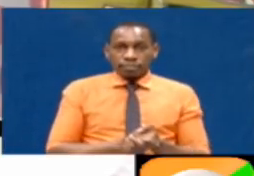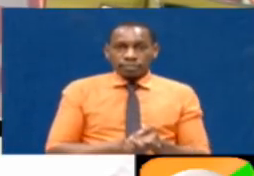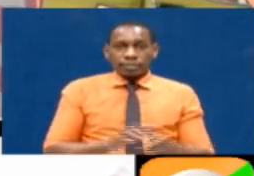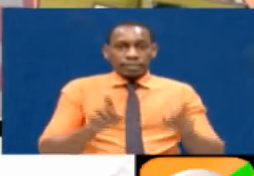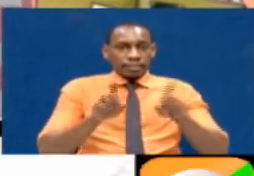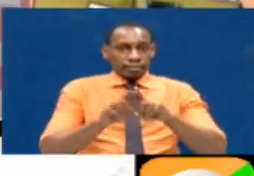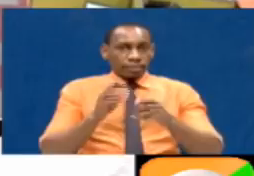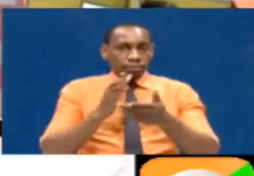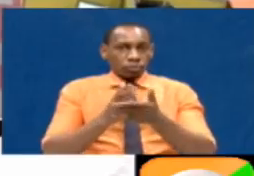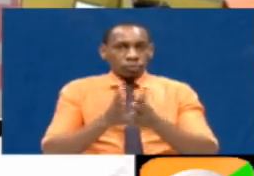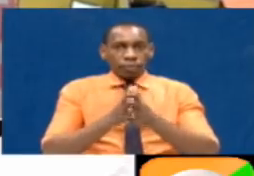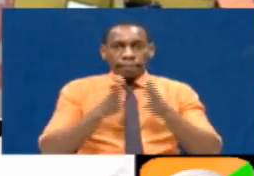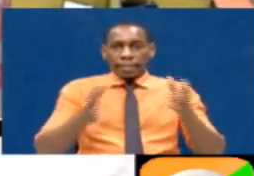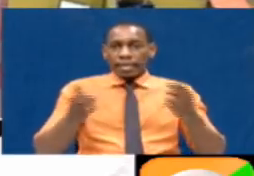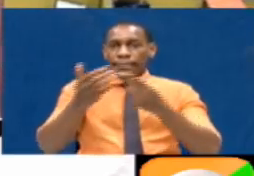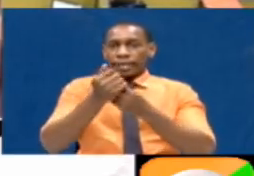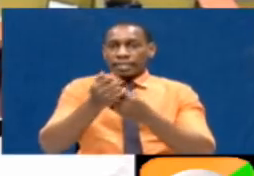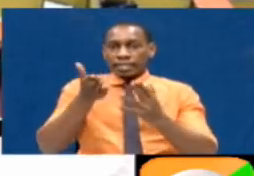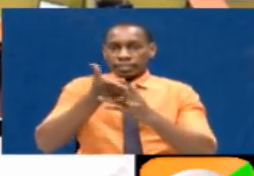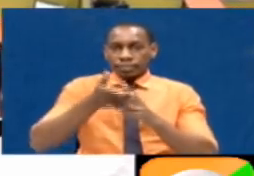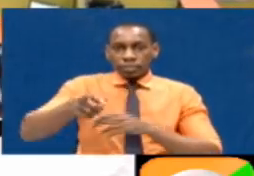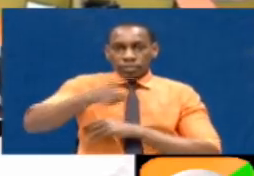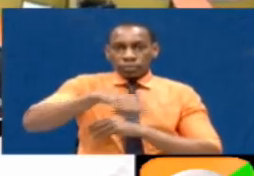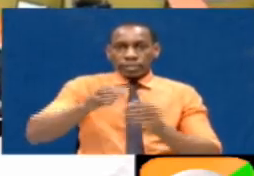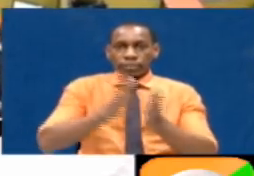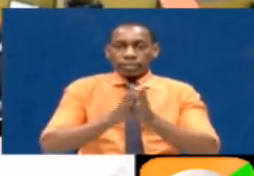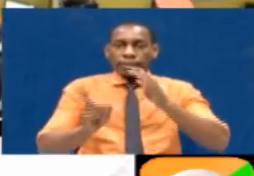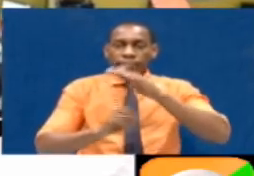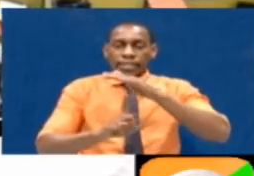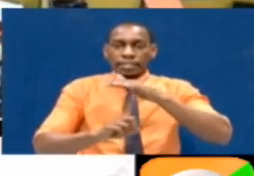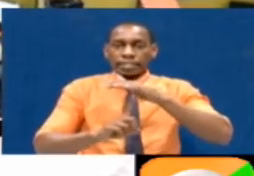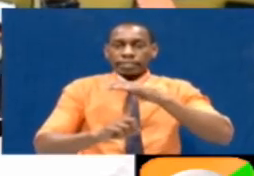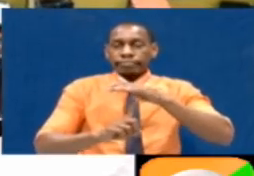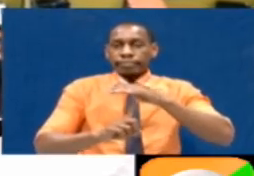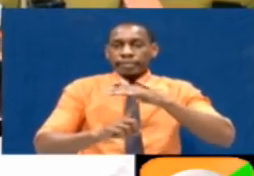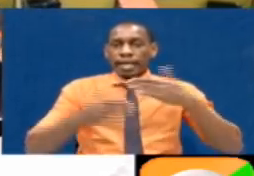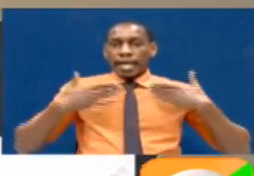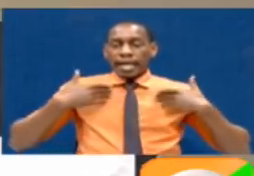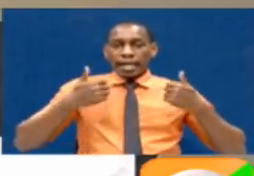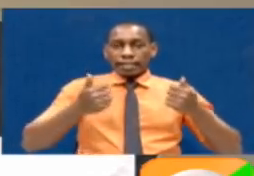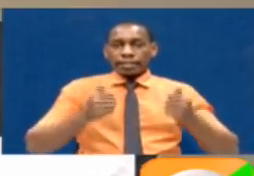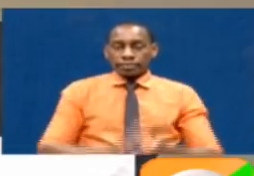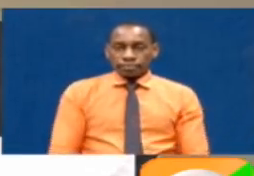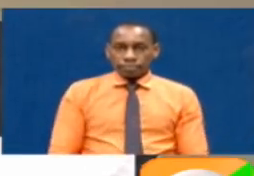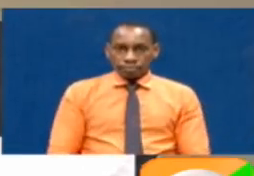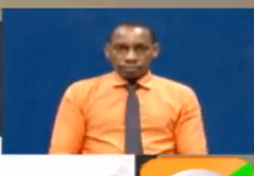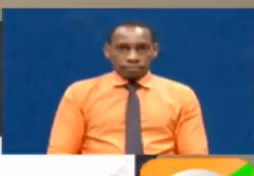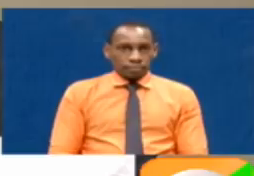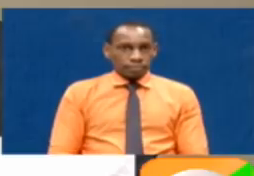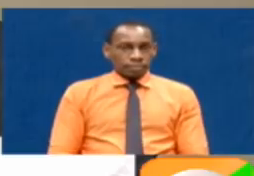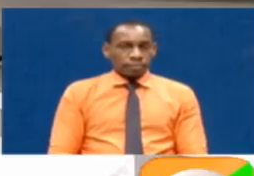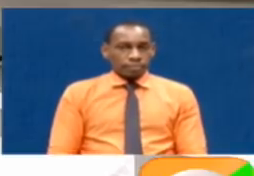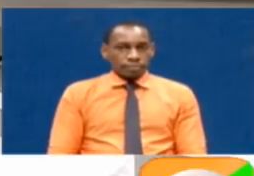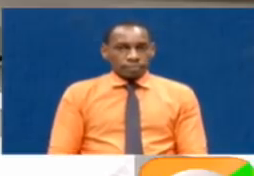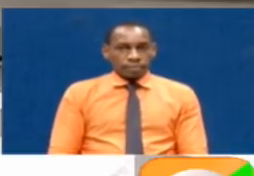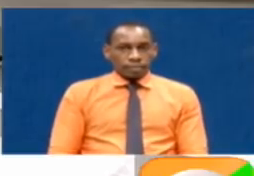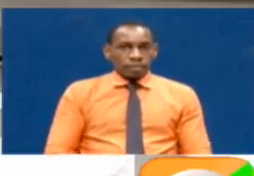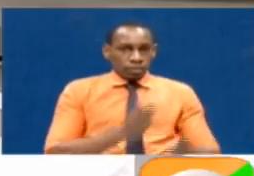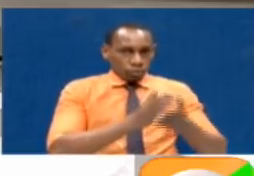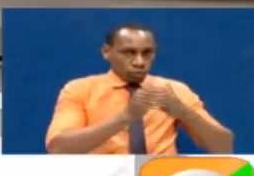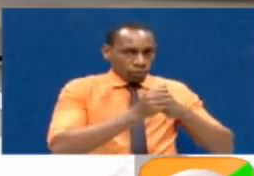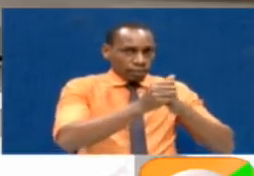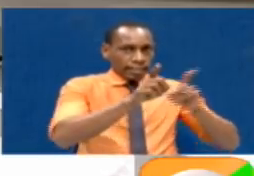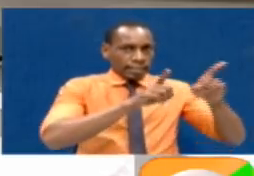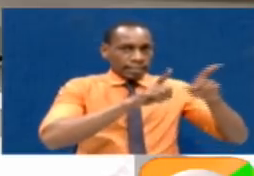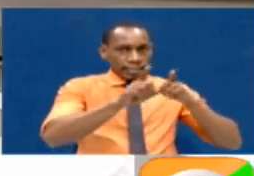this is a big partnership between us and the Ministry of Health. Mm. Peter, you're taking the helm at Safaricom